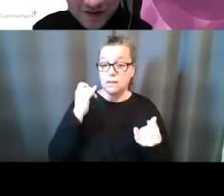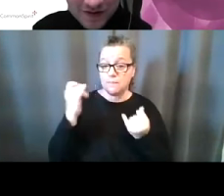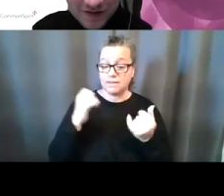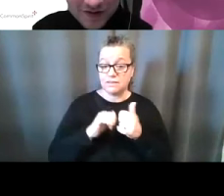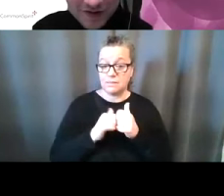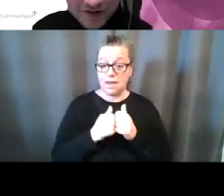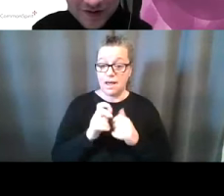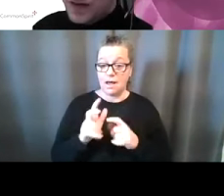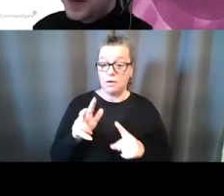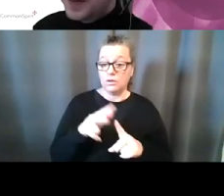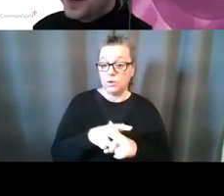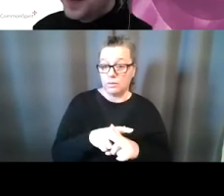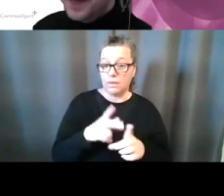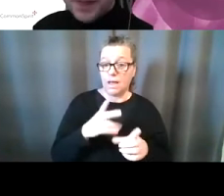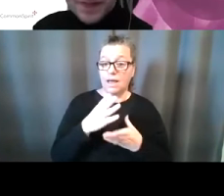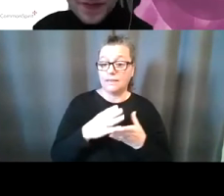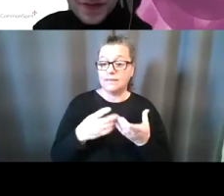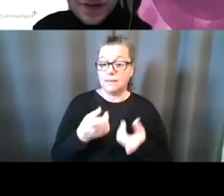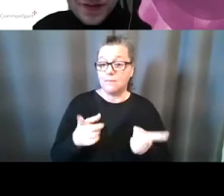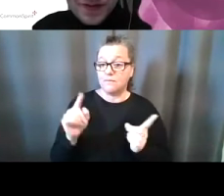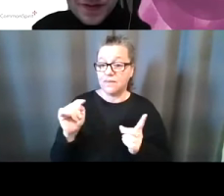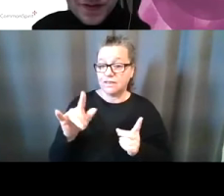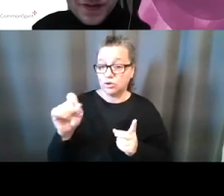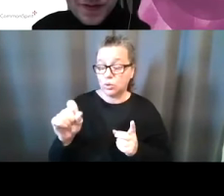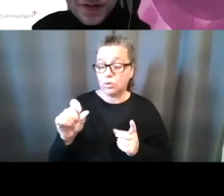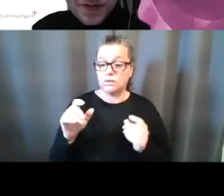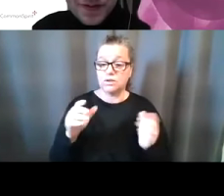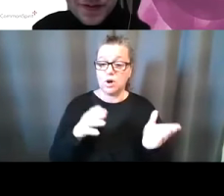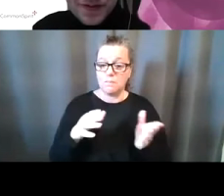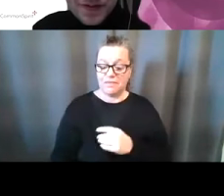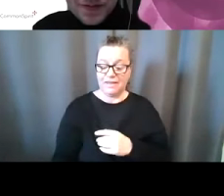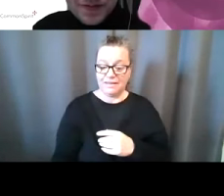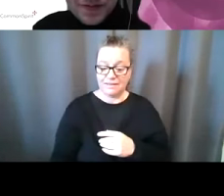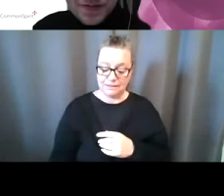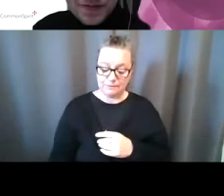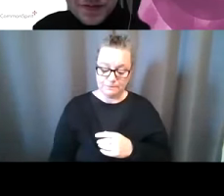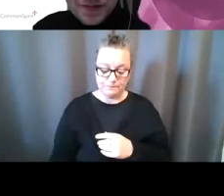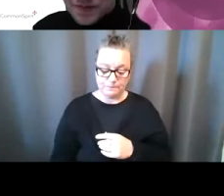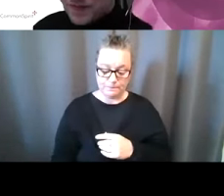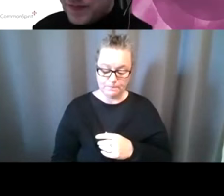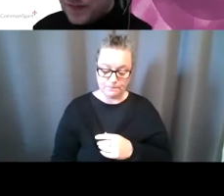of these tools or methods when you're thinking about your work.